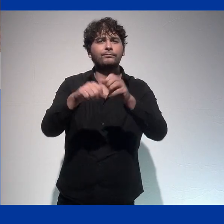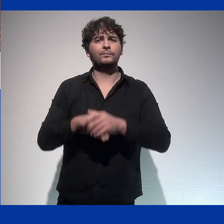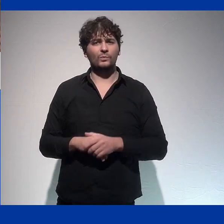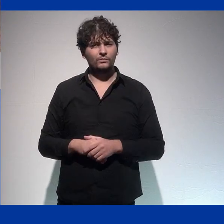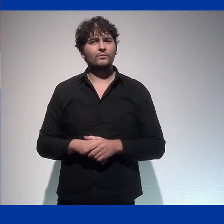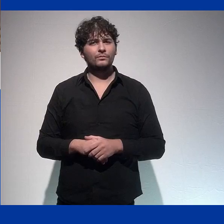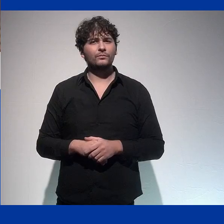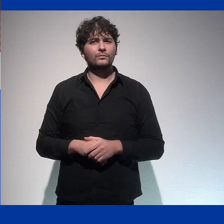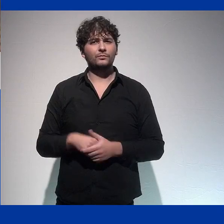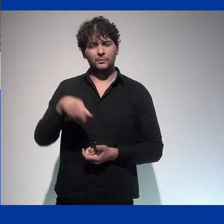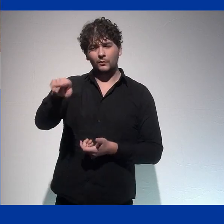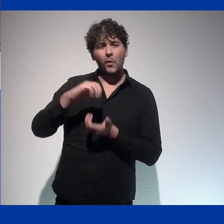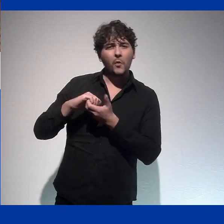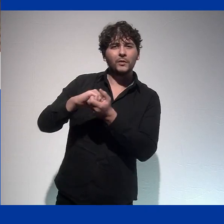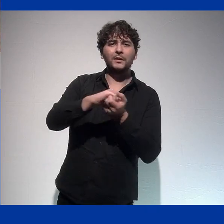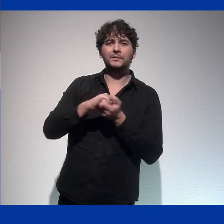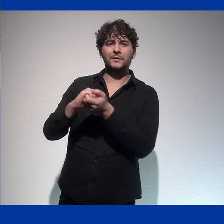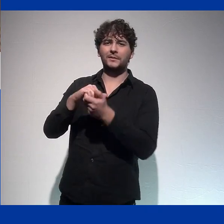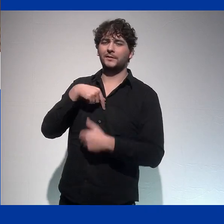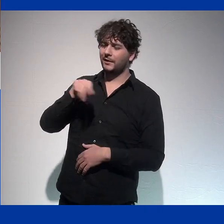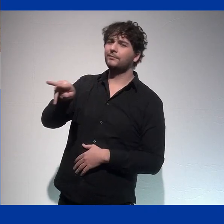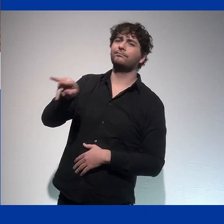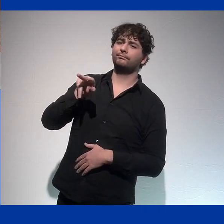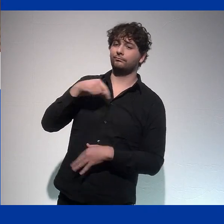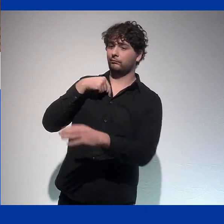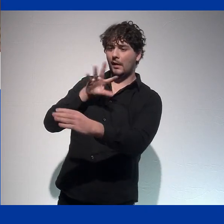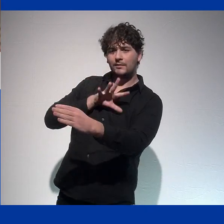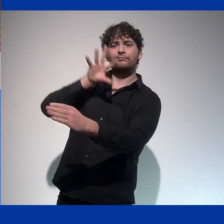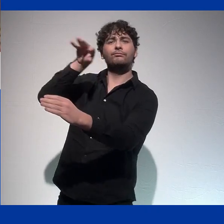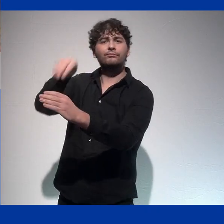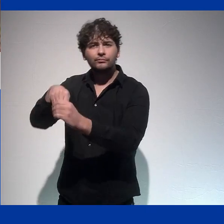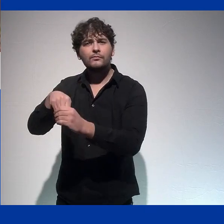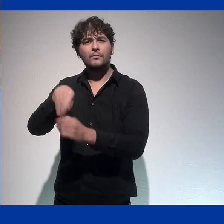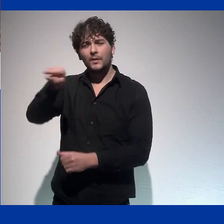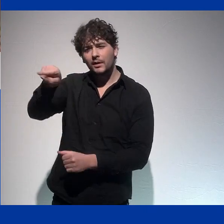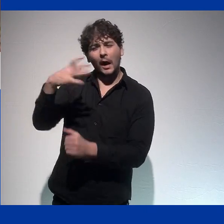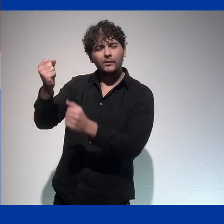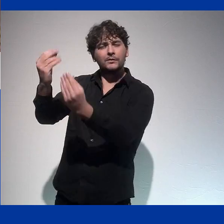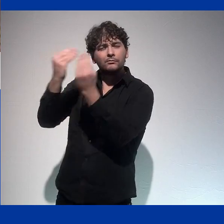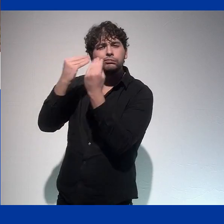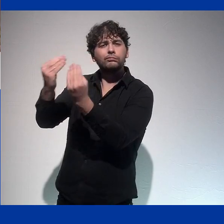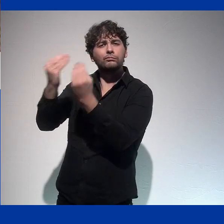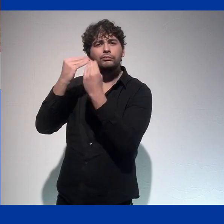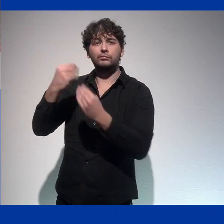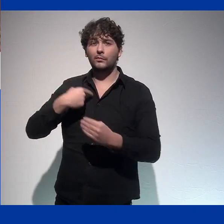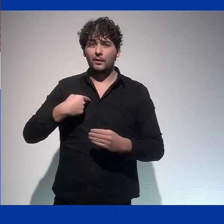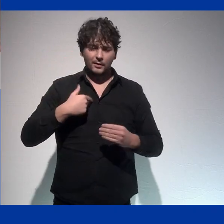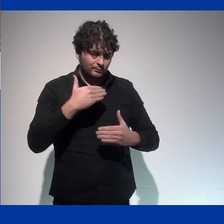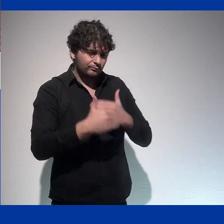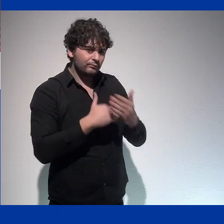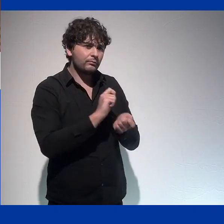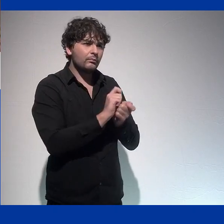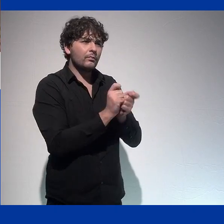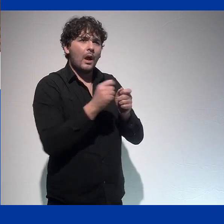And this to say that finally, to end, I asked my colleagues in the pool of training, in the pool of